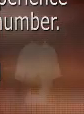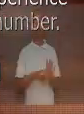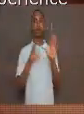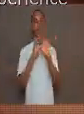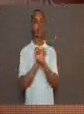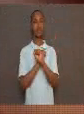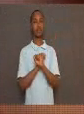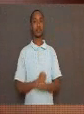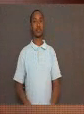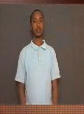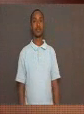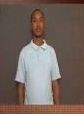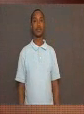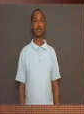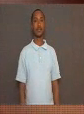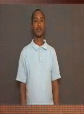Thumbs up.